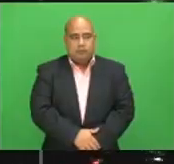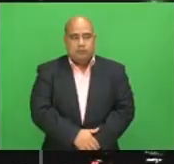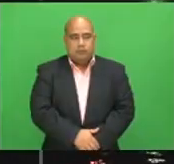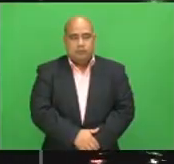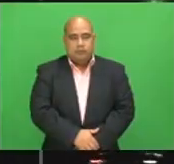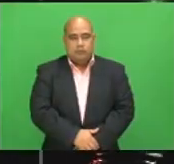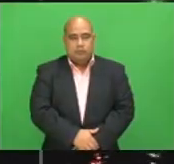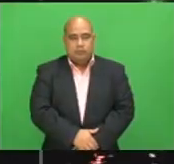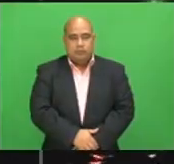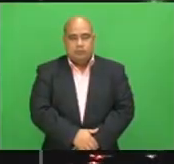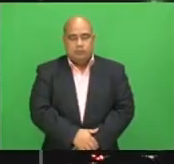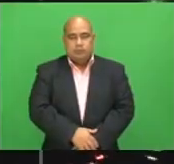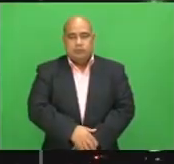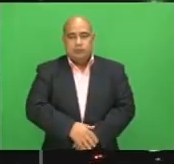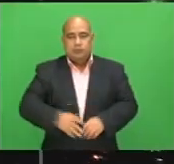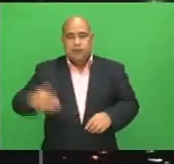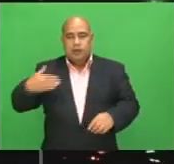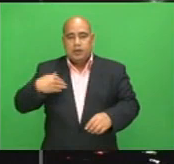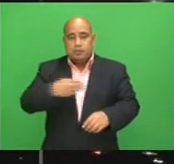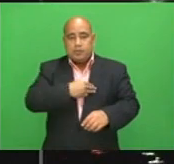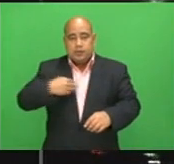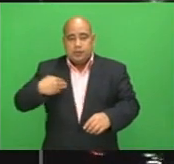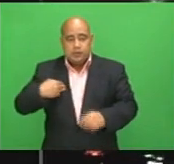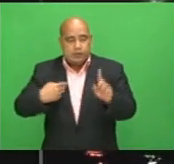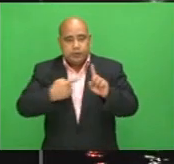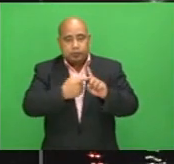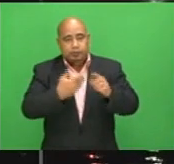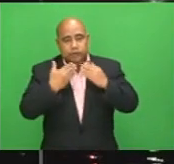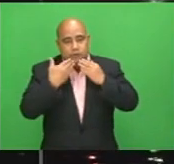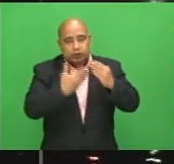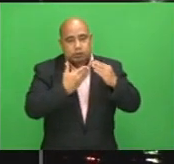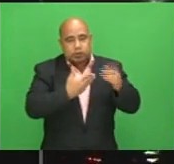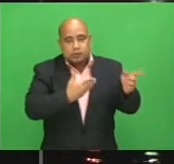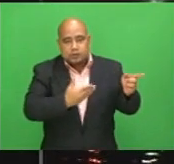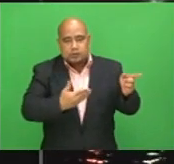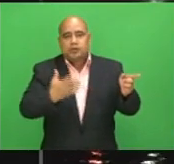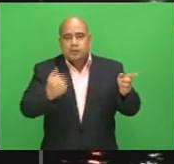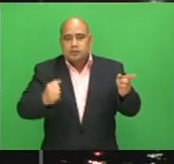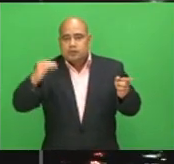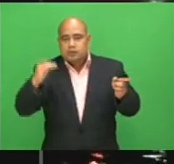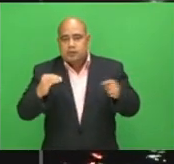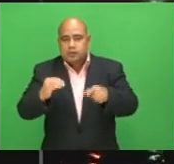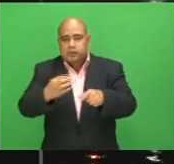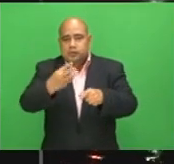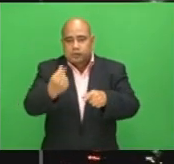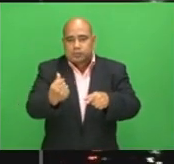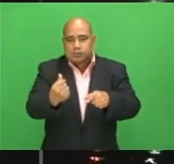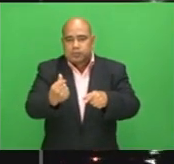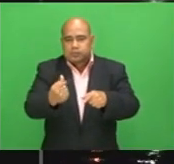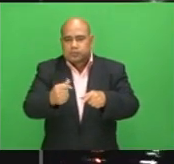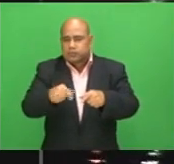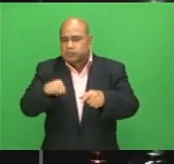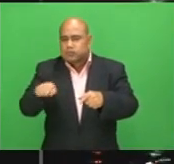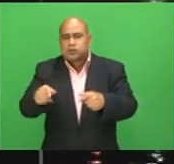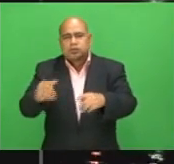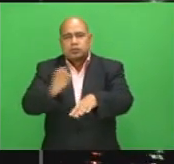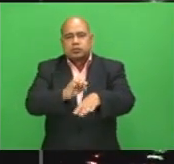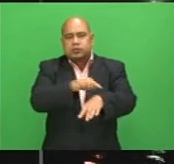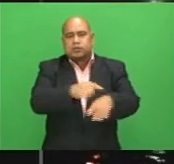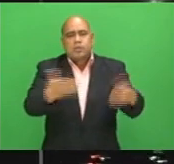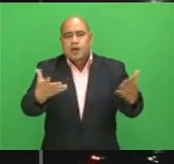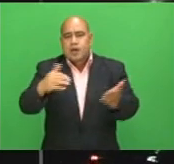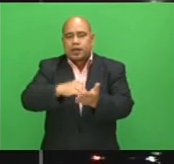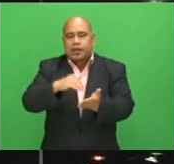The Ministry of Health has acknowledged there is a shortage of some consumables at various hospitals and health centres. Health Minister